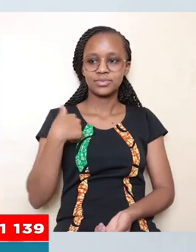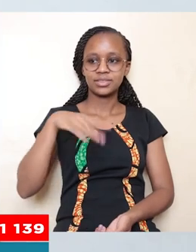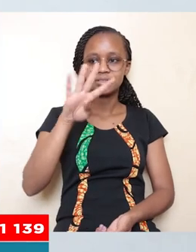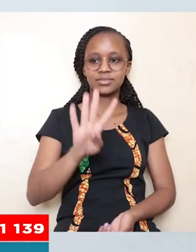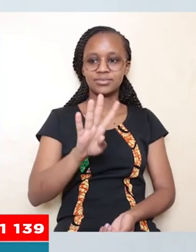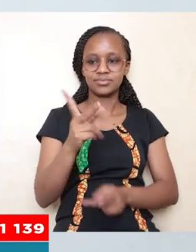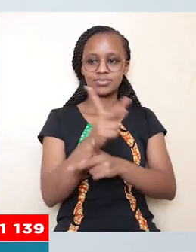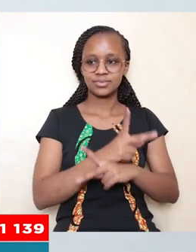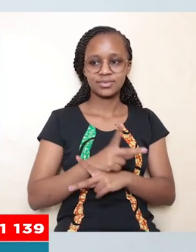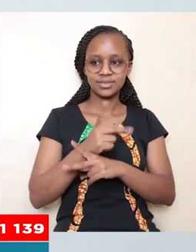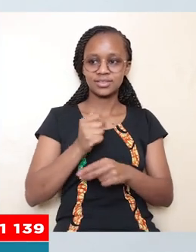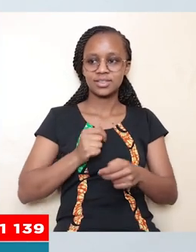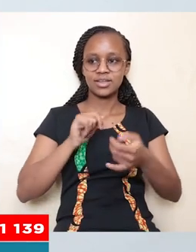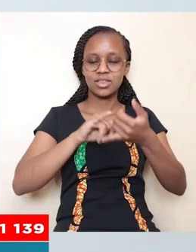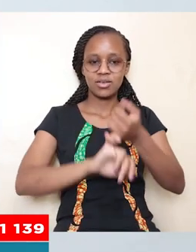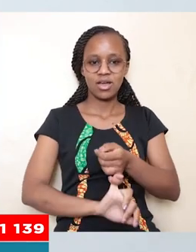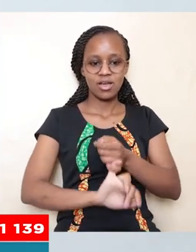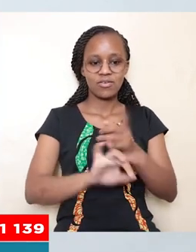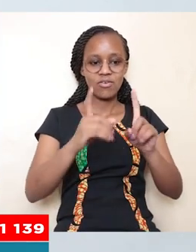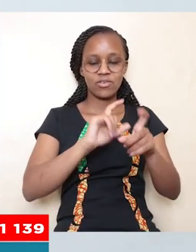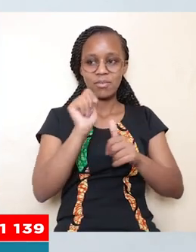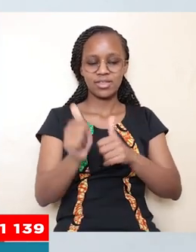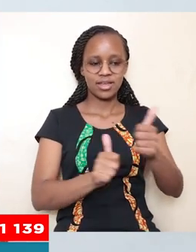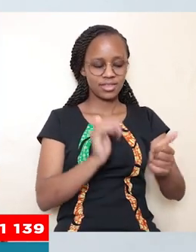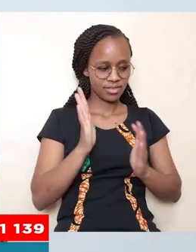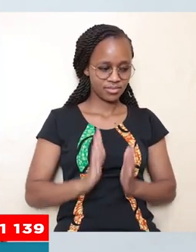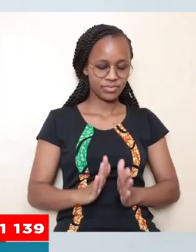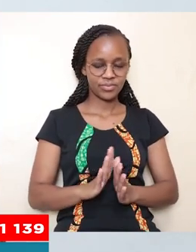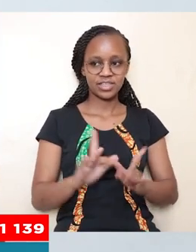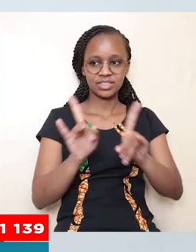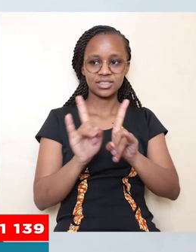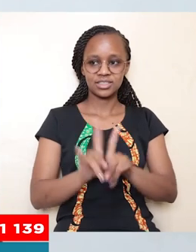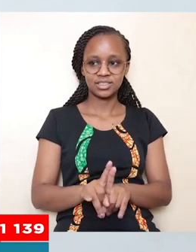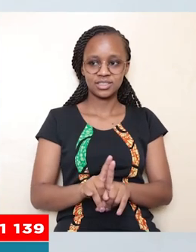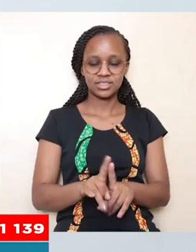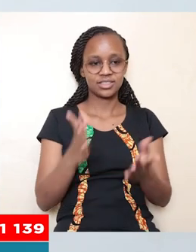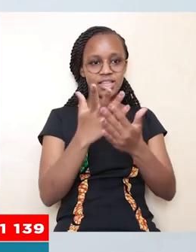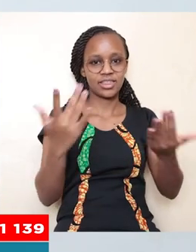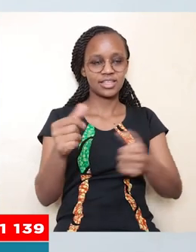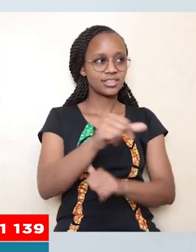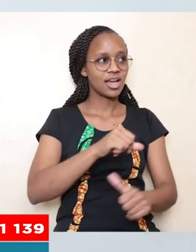4, he protects the wife from others. Others including the elements.